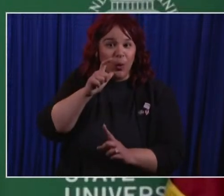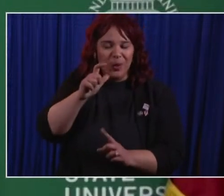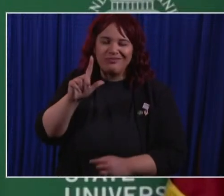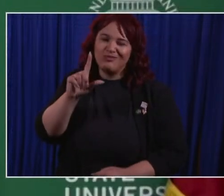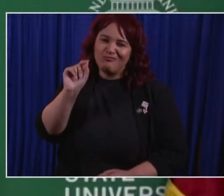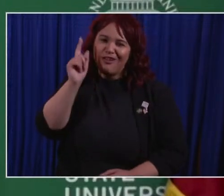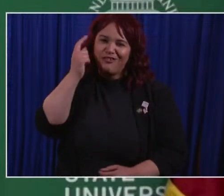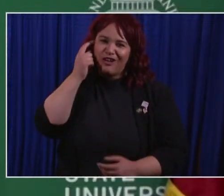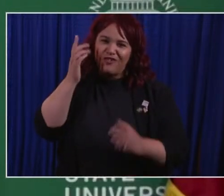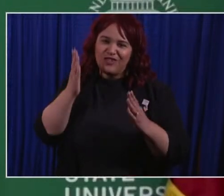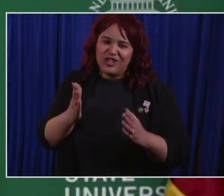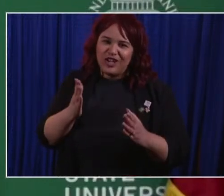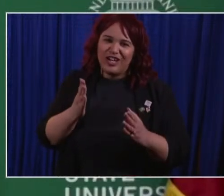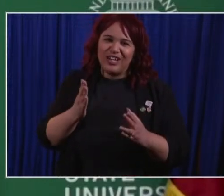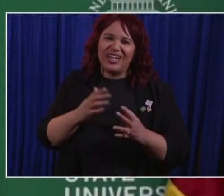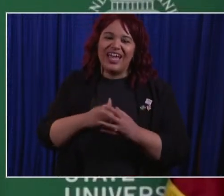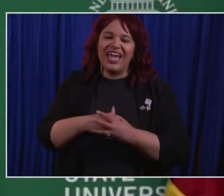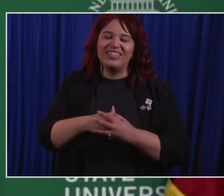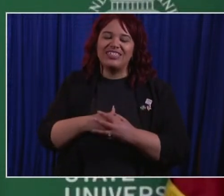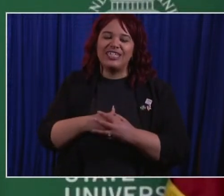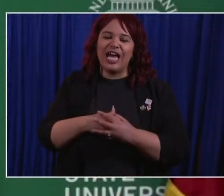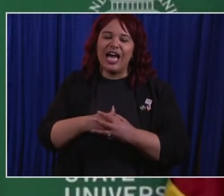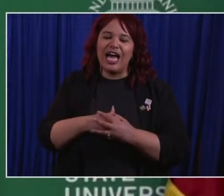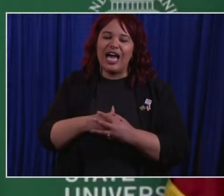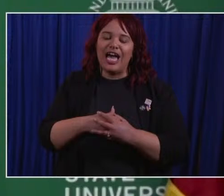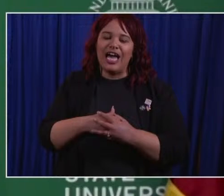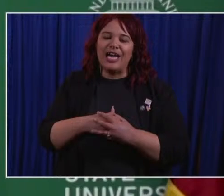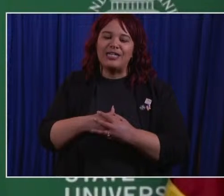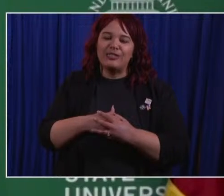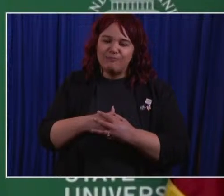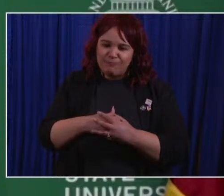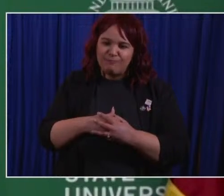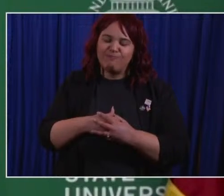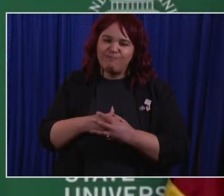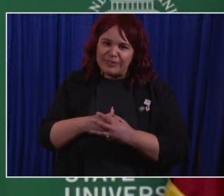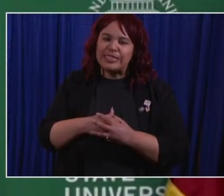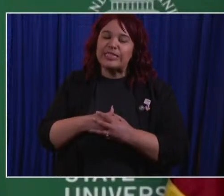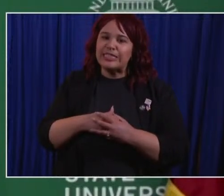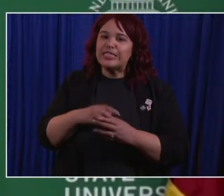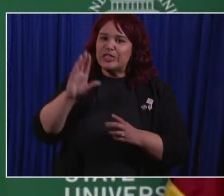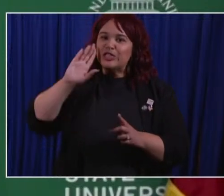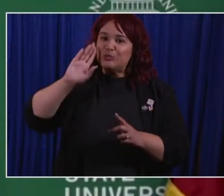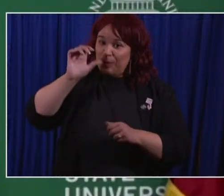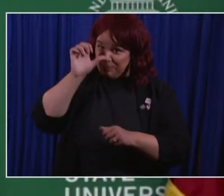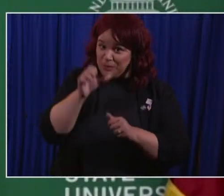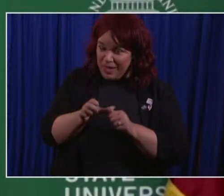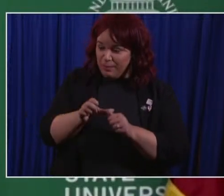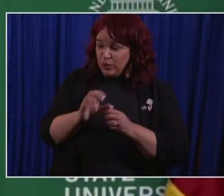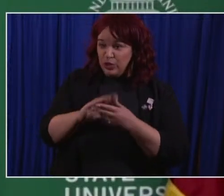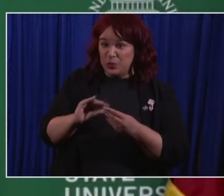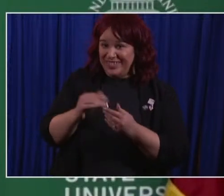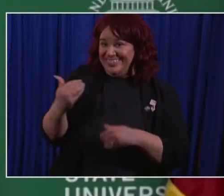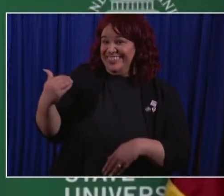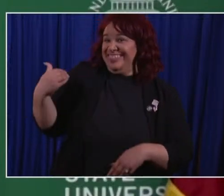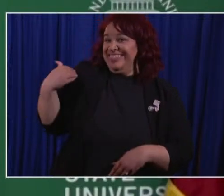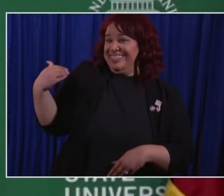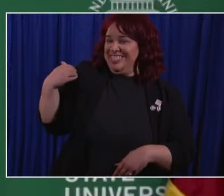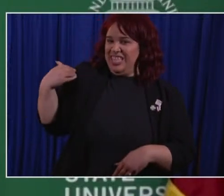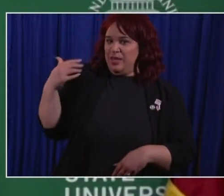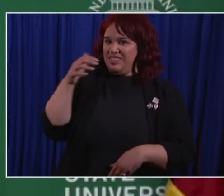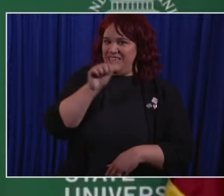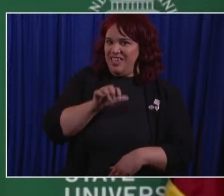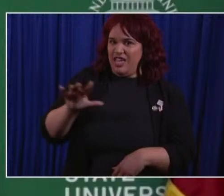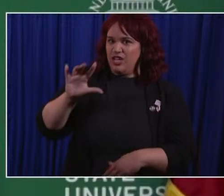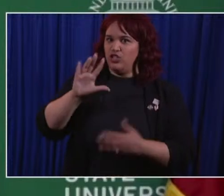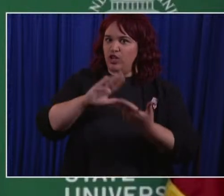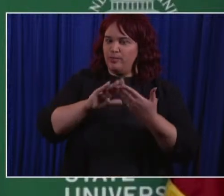And unfortunately, I had to bring back the backlash that you received from the Asian community. But my thing is that I